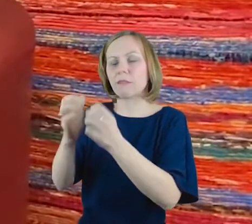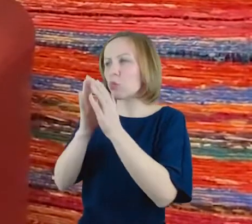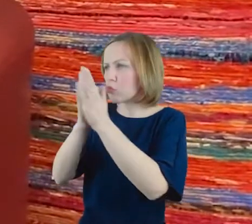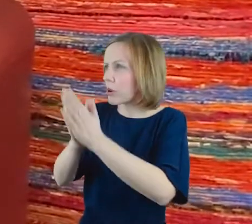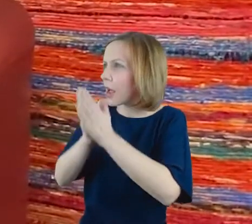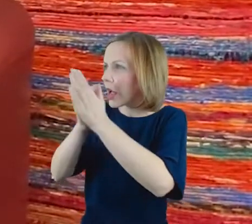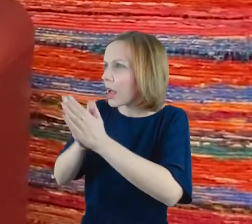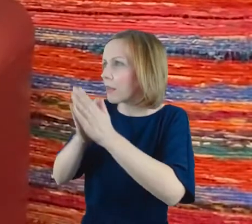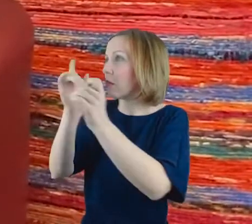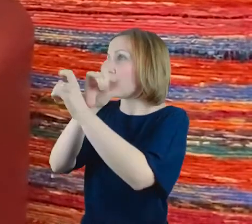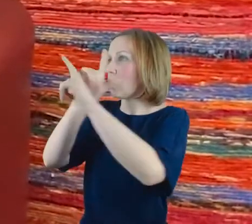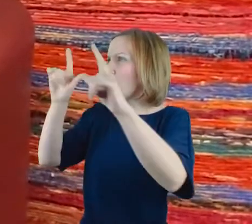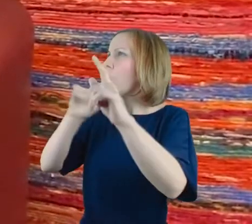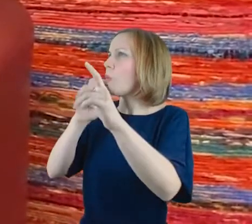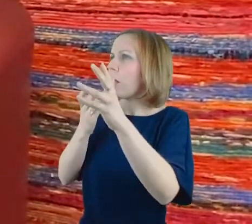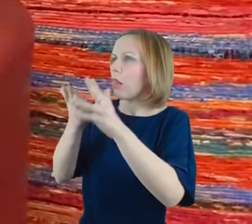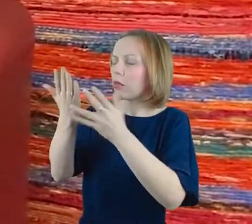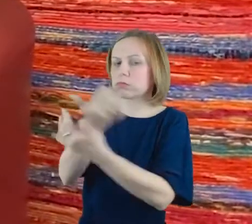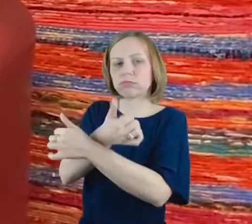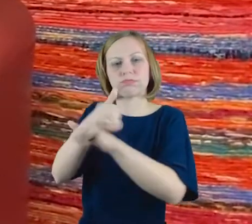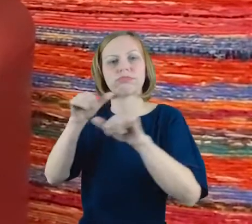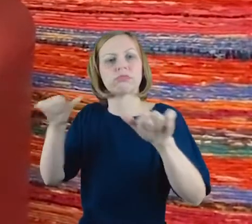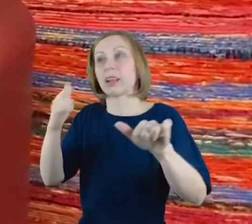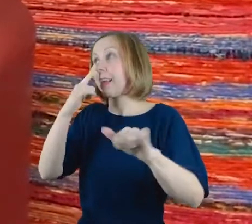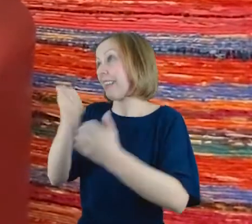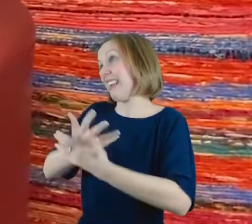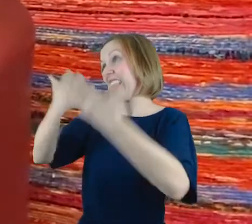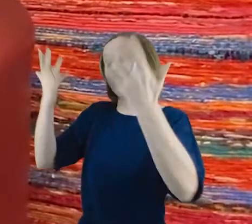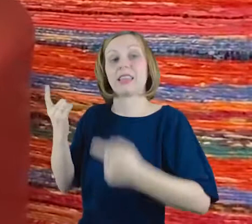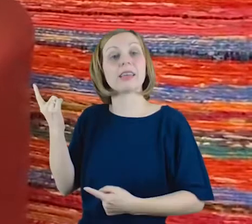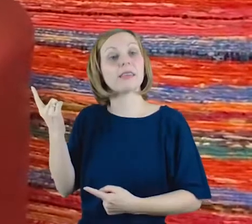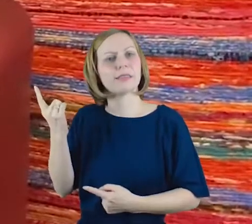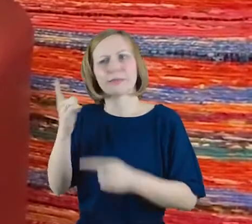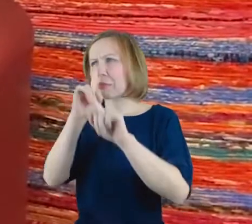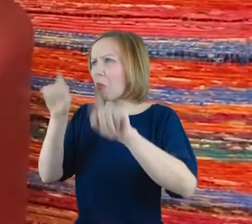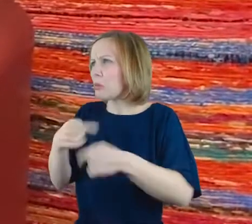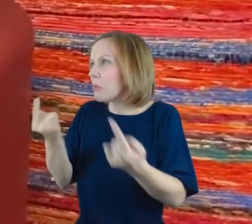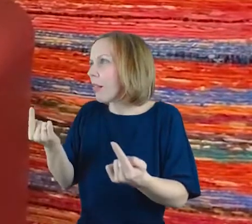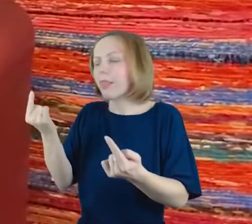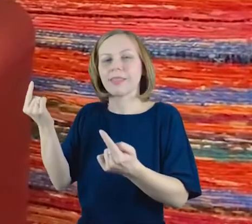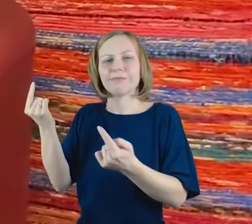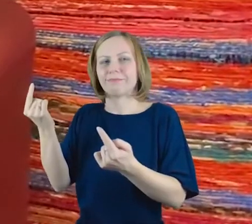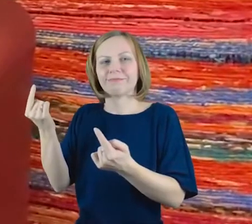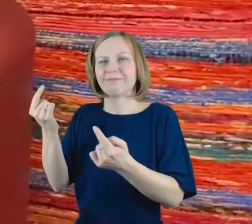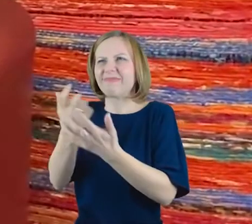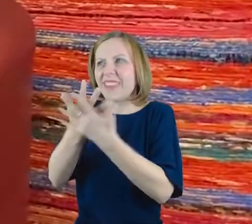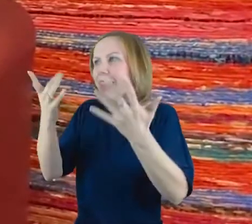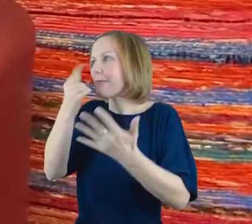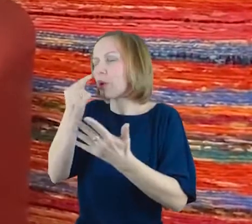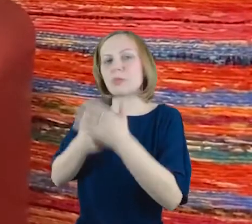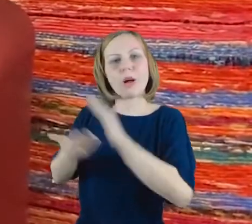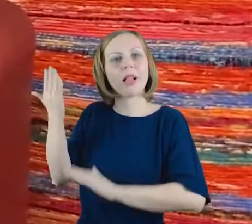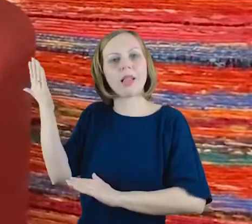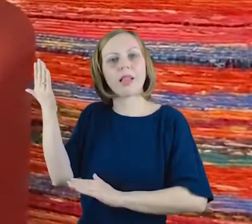Lord will prevail in the end. You know, he's capable of doing anything. Nothing's impossible. All things are possible. And, you